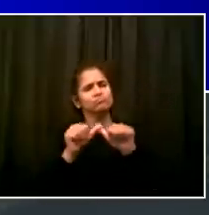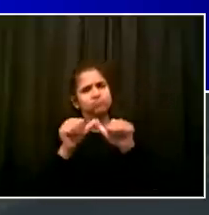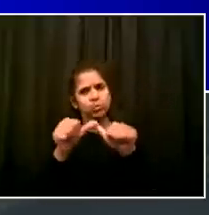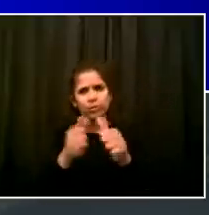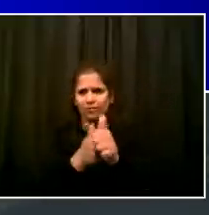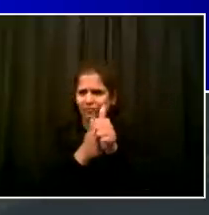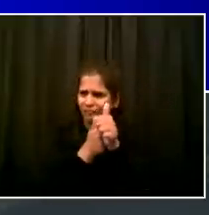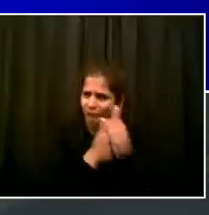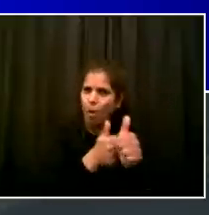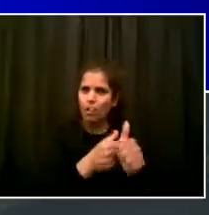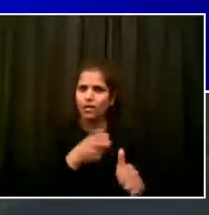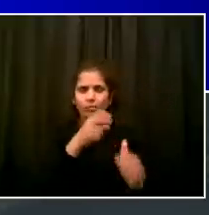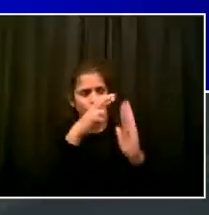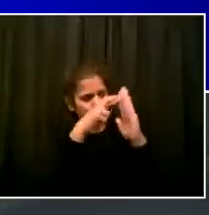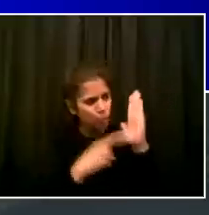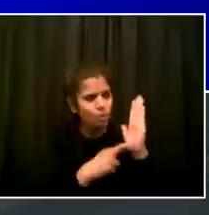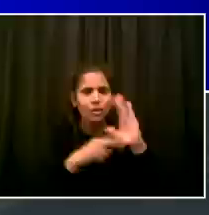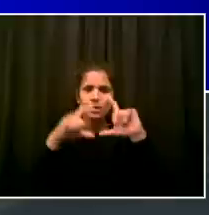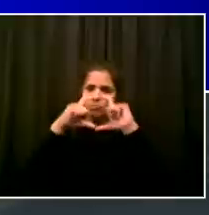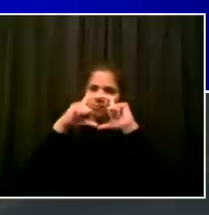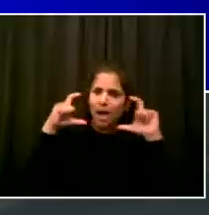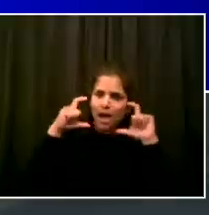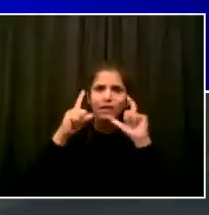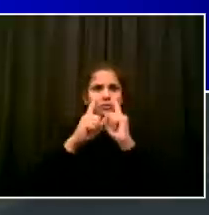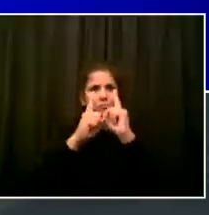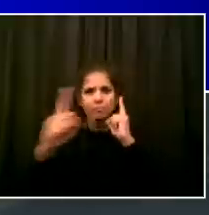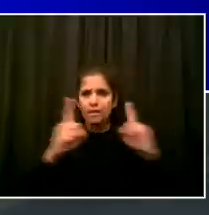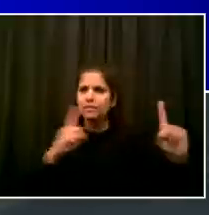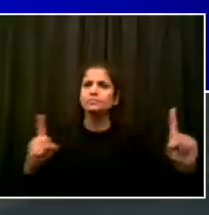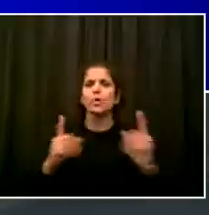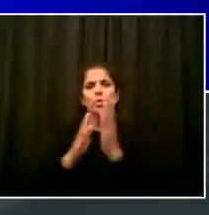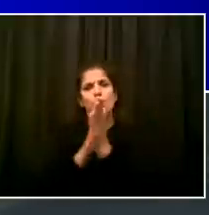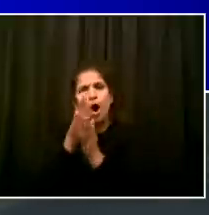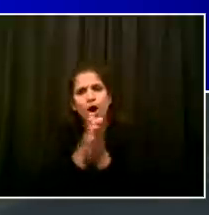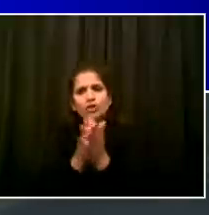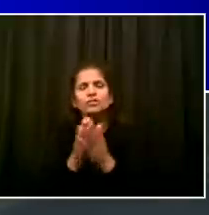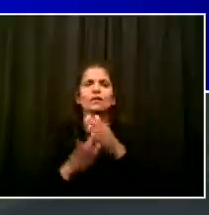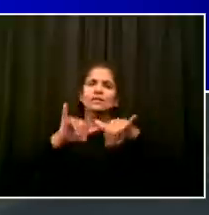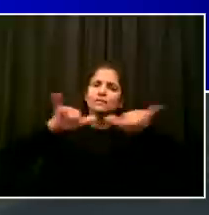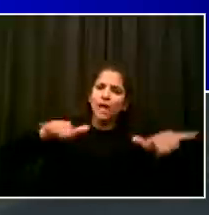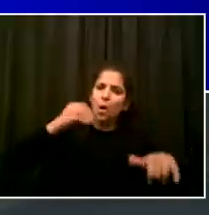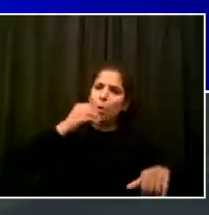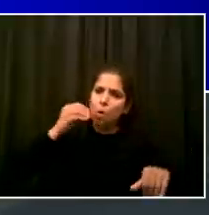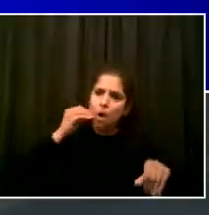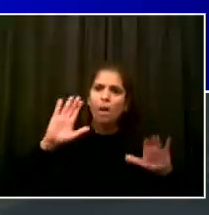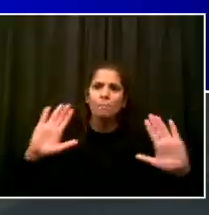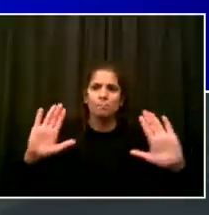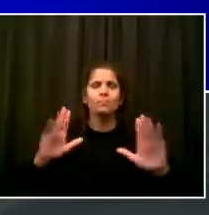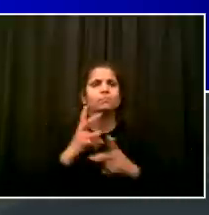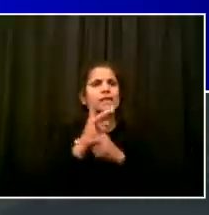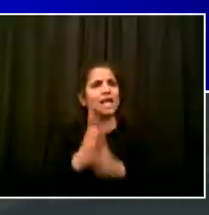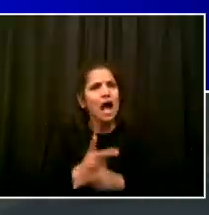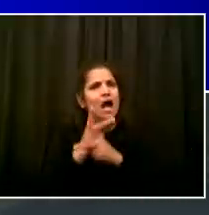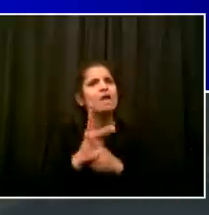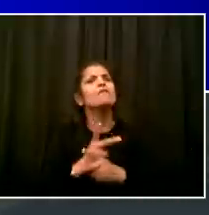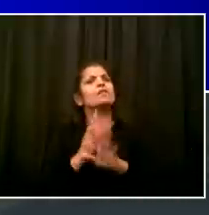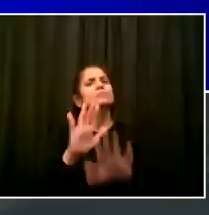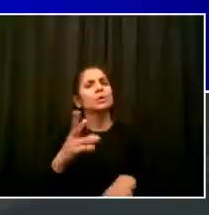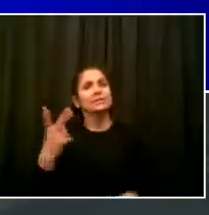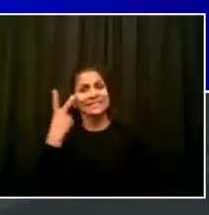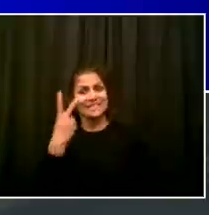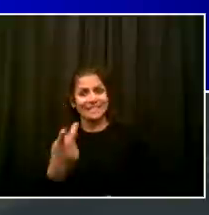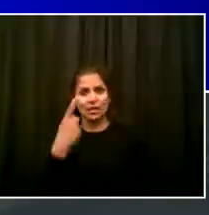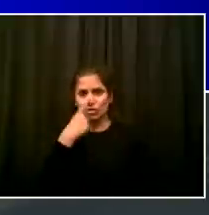is we, for the first time, have seen these indicators stay consistently low. And so it's time to talk about the